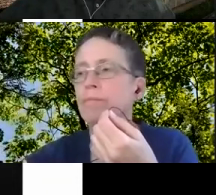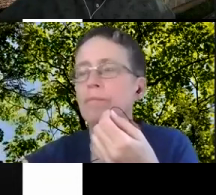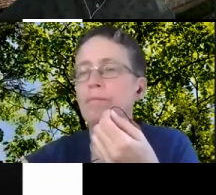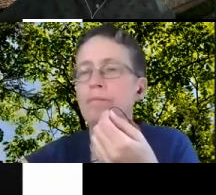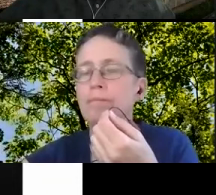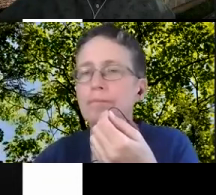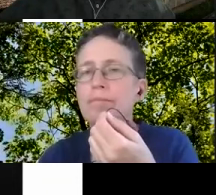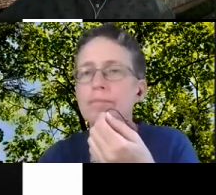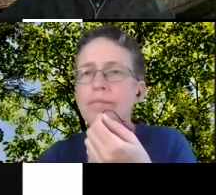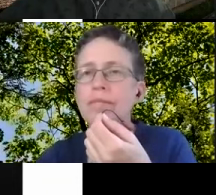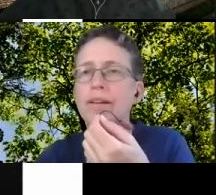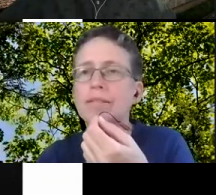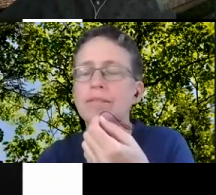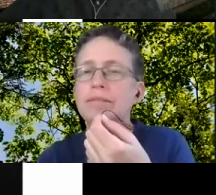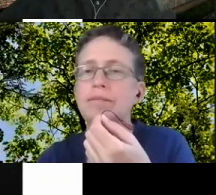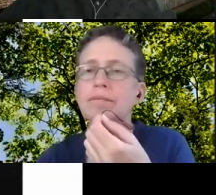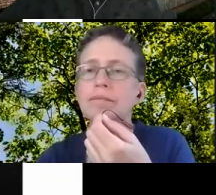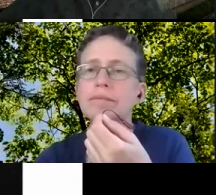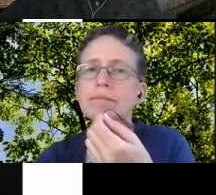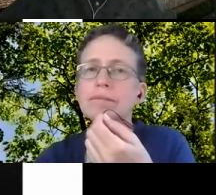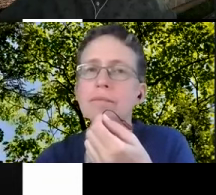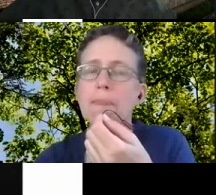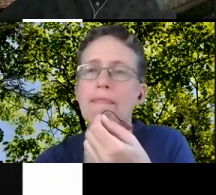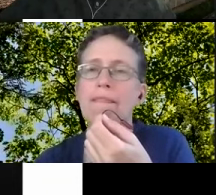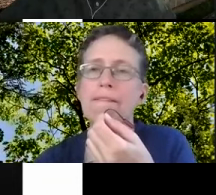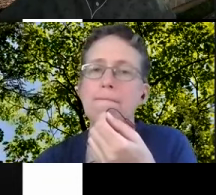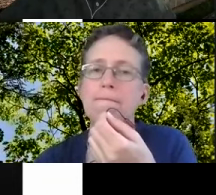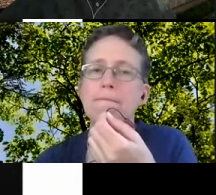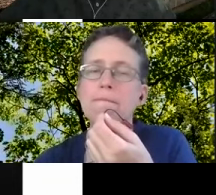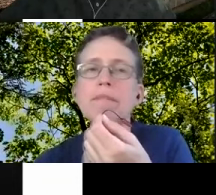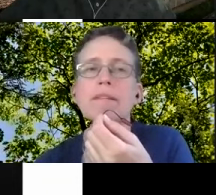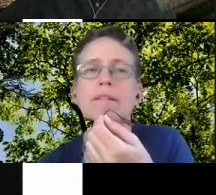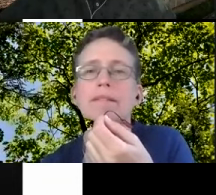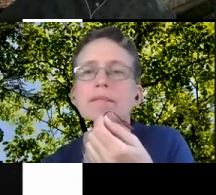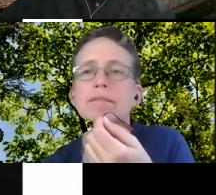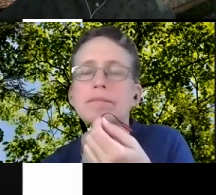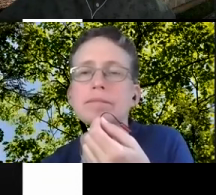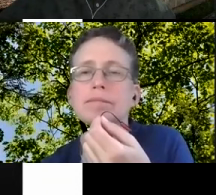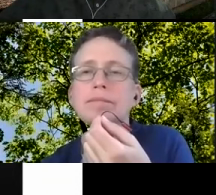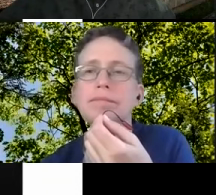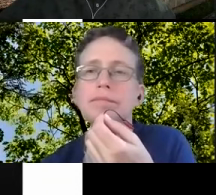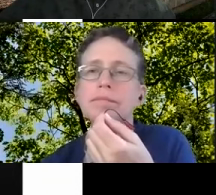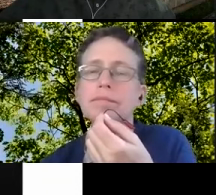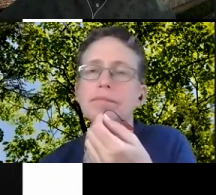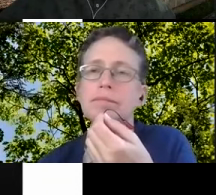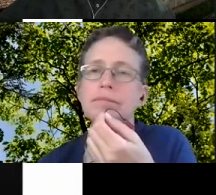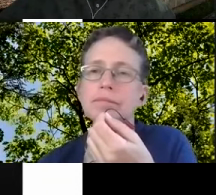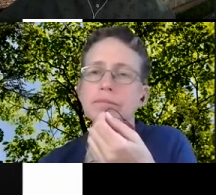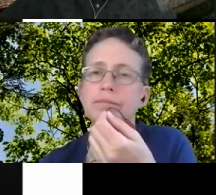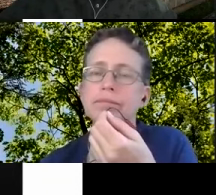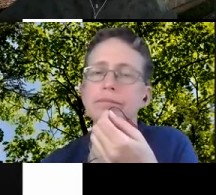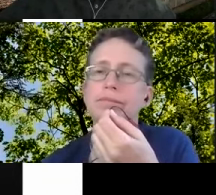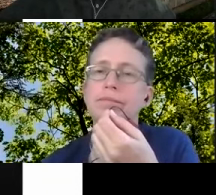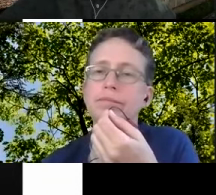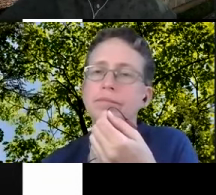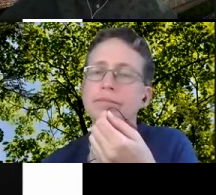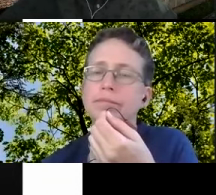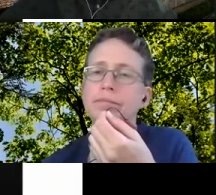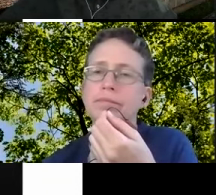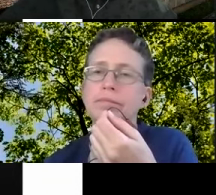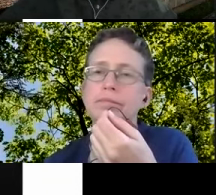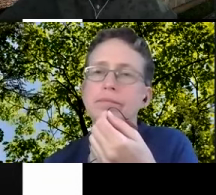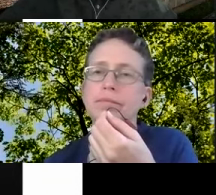step. So this talking about these interactions and our interactions with nature is a great segue to the next vignette. I want